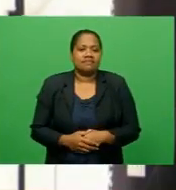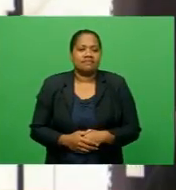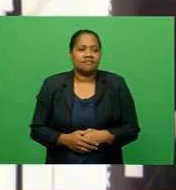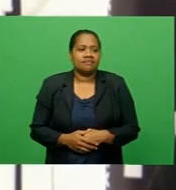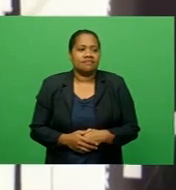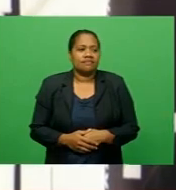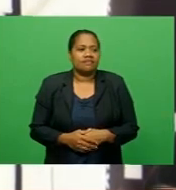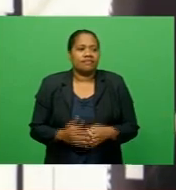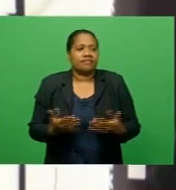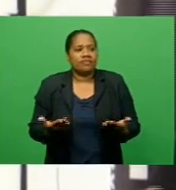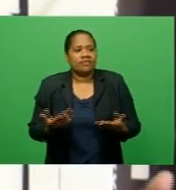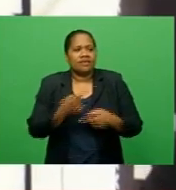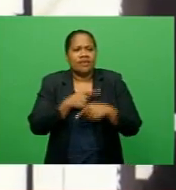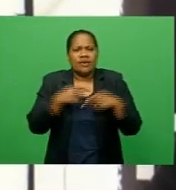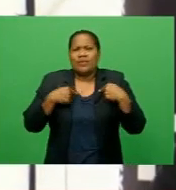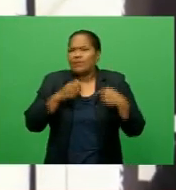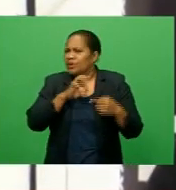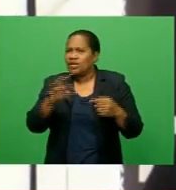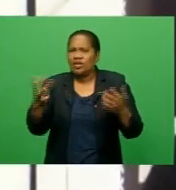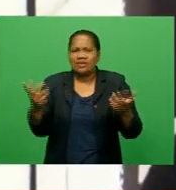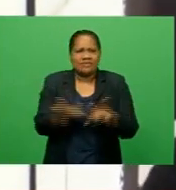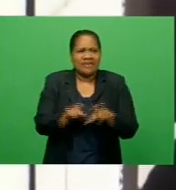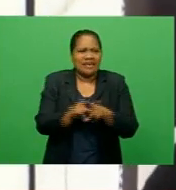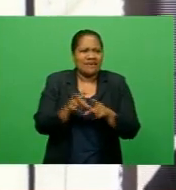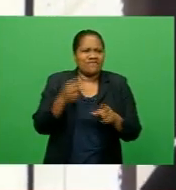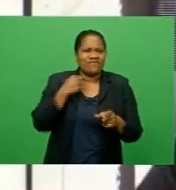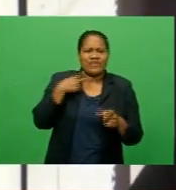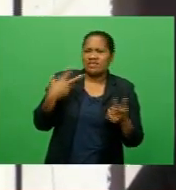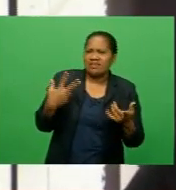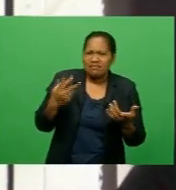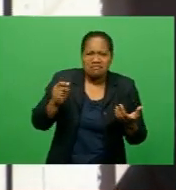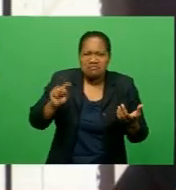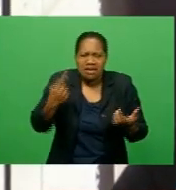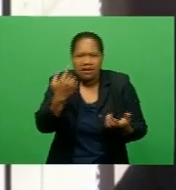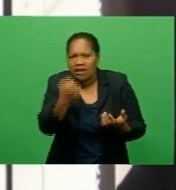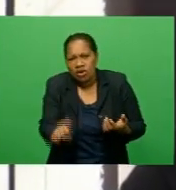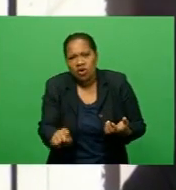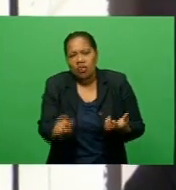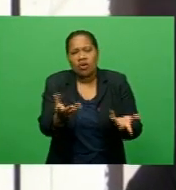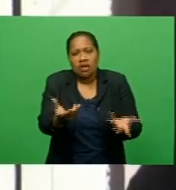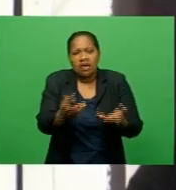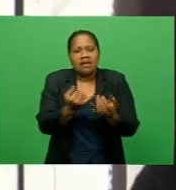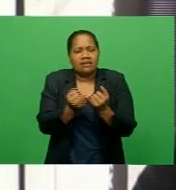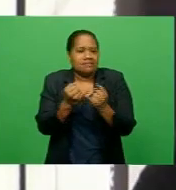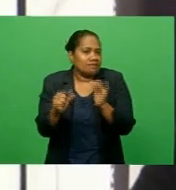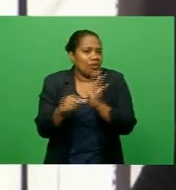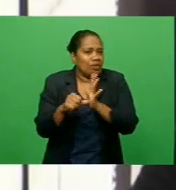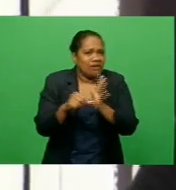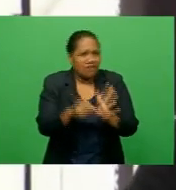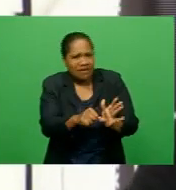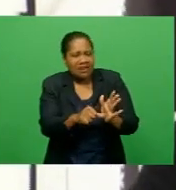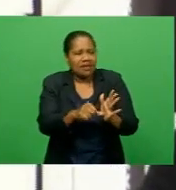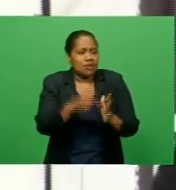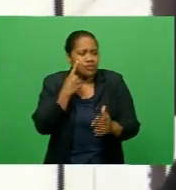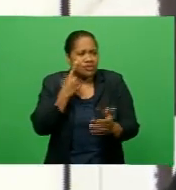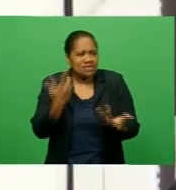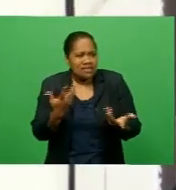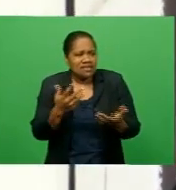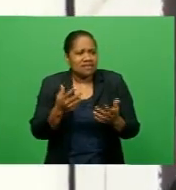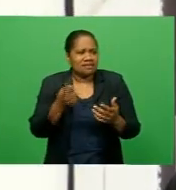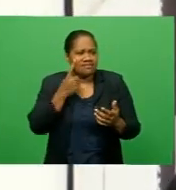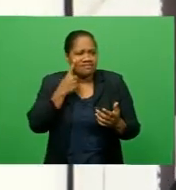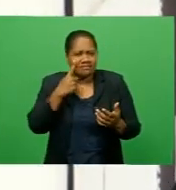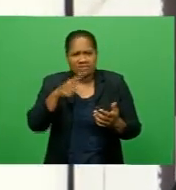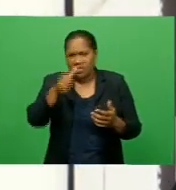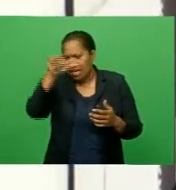not victims in this case. We may look like we're victimized, but we're not. It's very, very hard to, as you said, look at the Argentinians. You